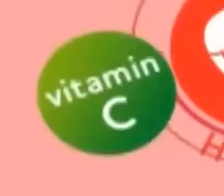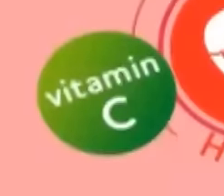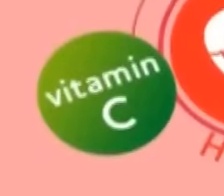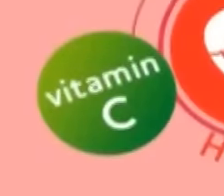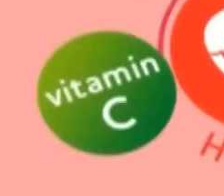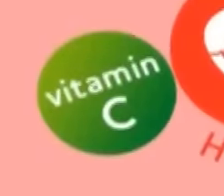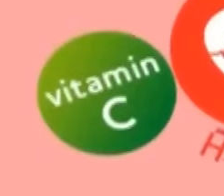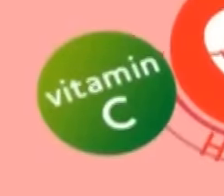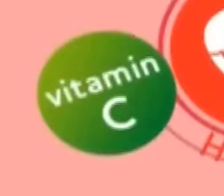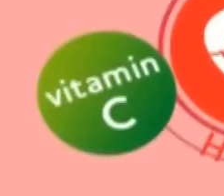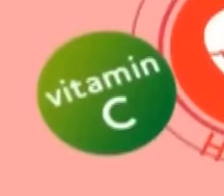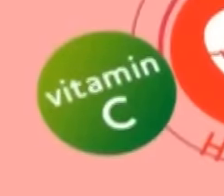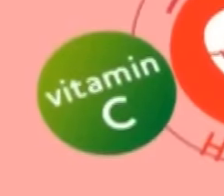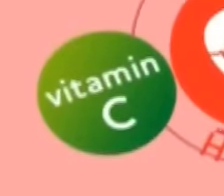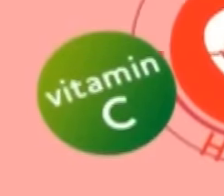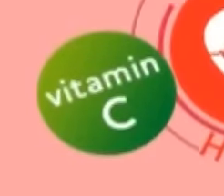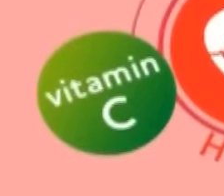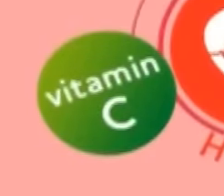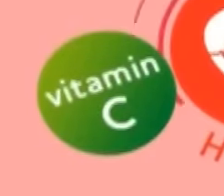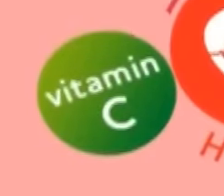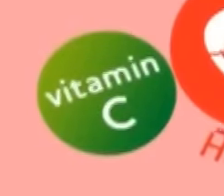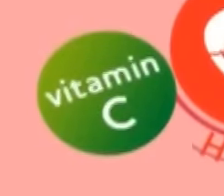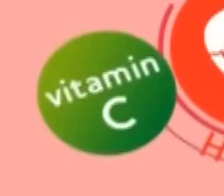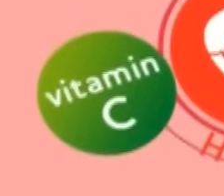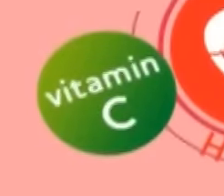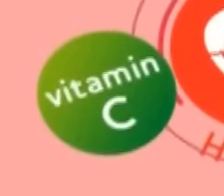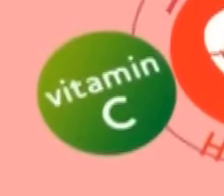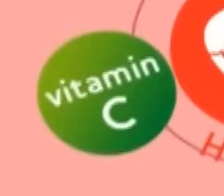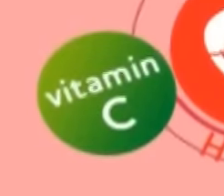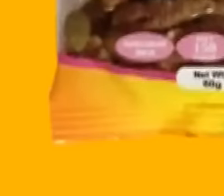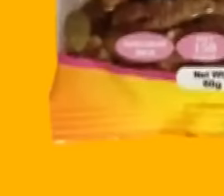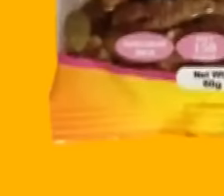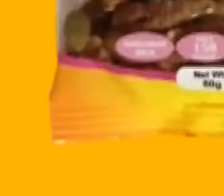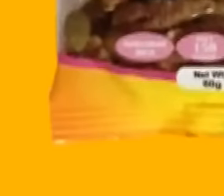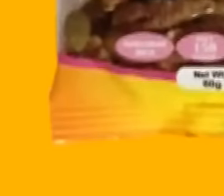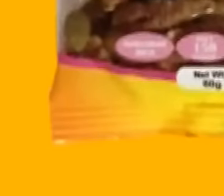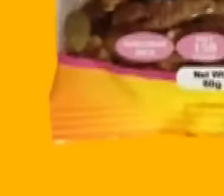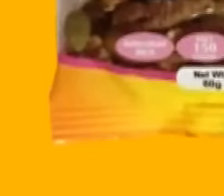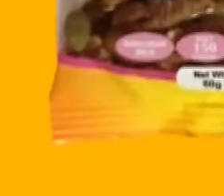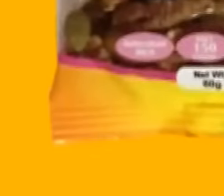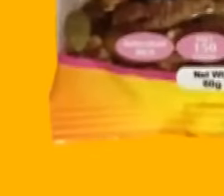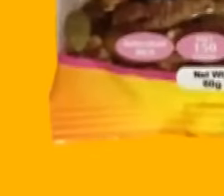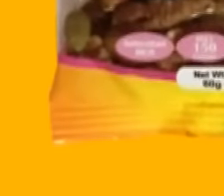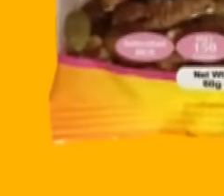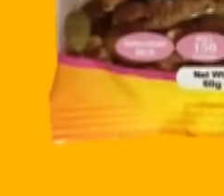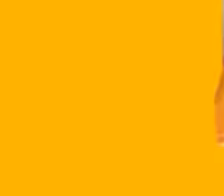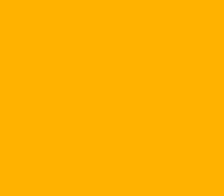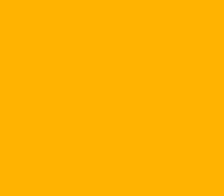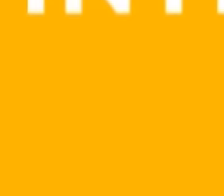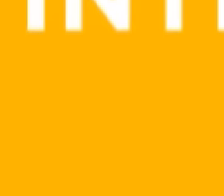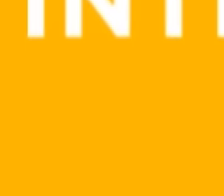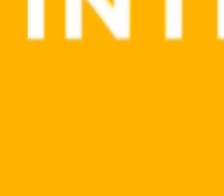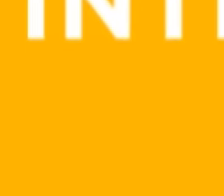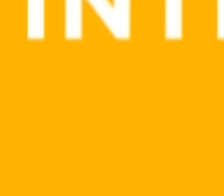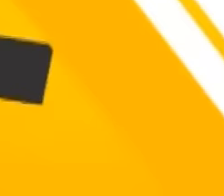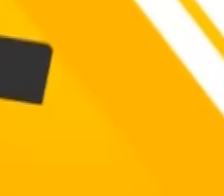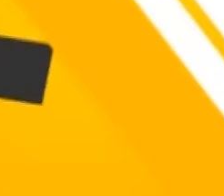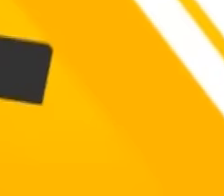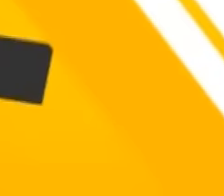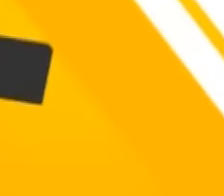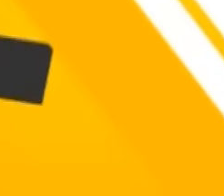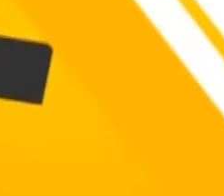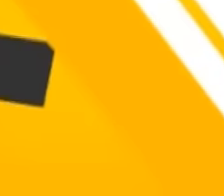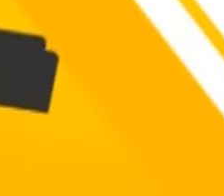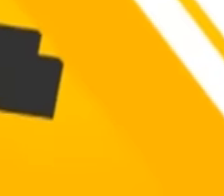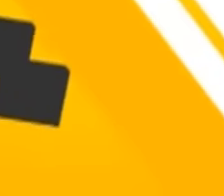tart, sweet, and rich in antioxidants. Crafted especially with you in mind and as nature intended. O Snacks Omega 3